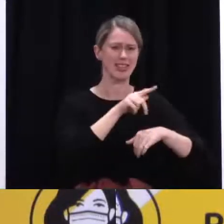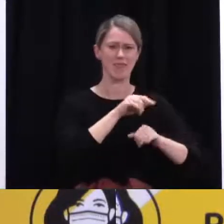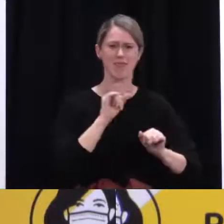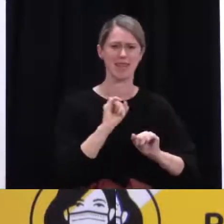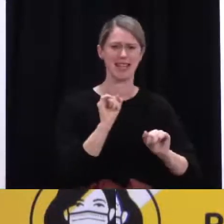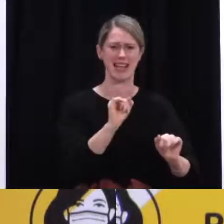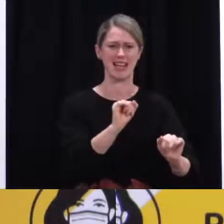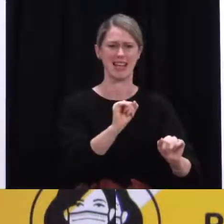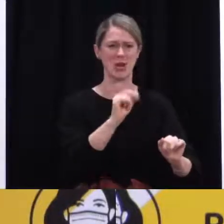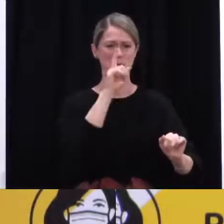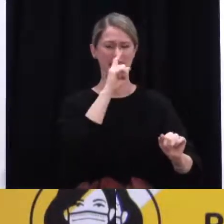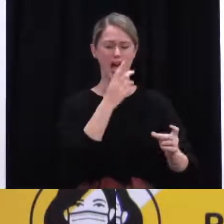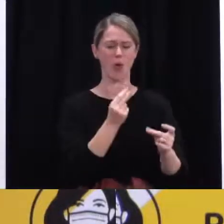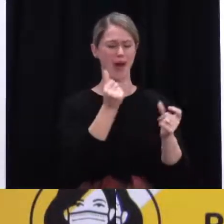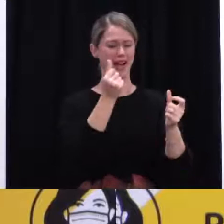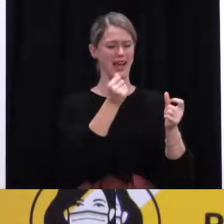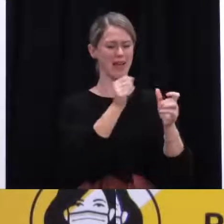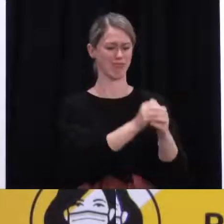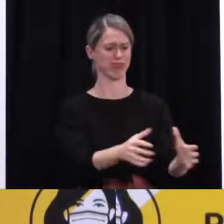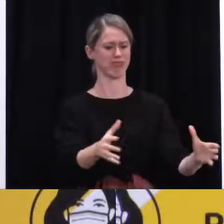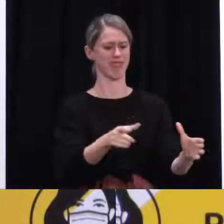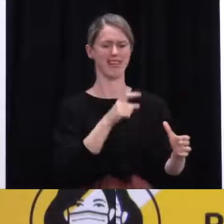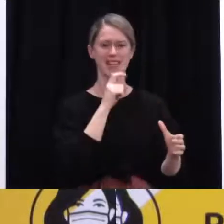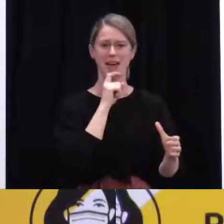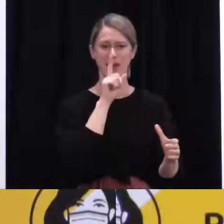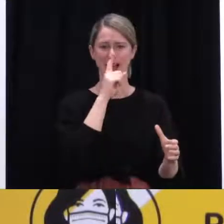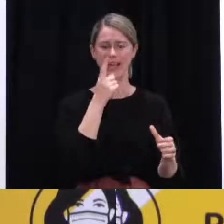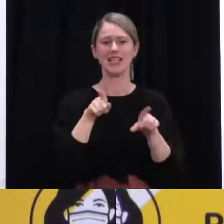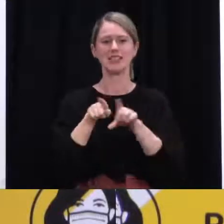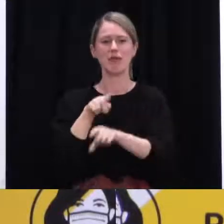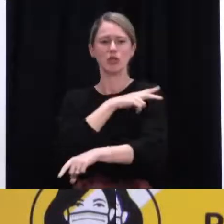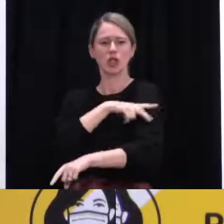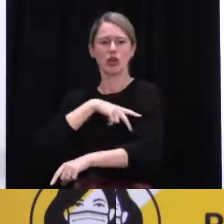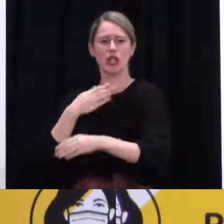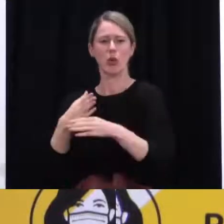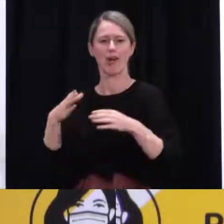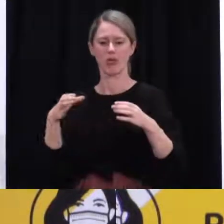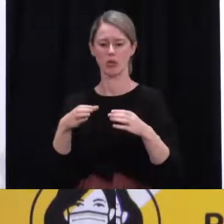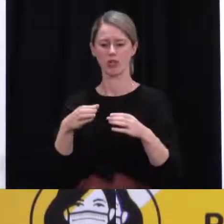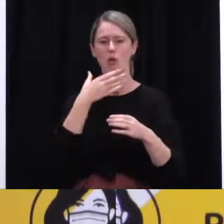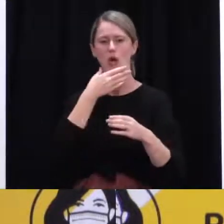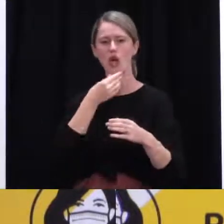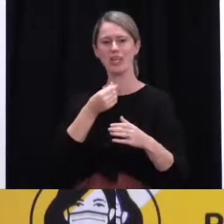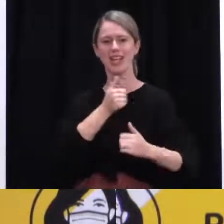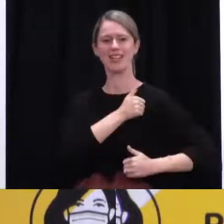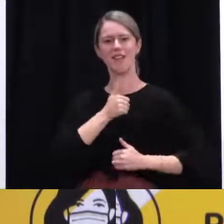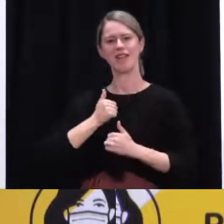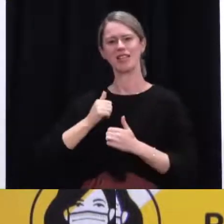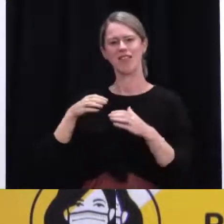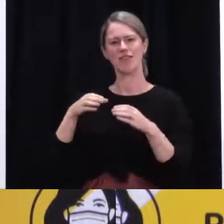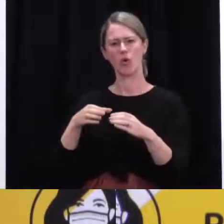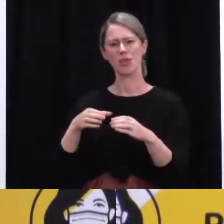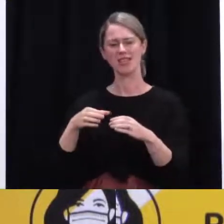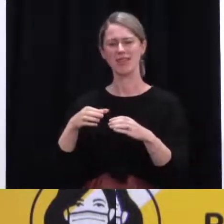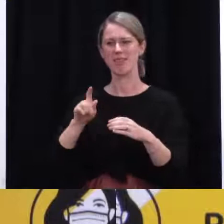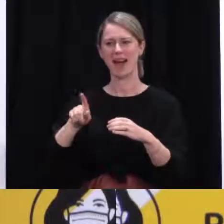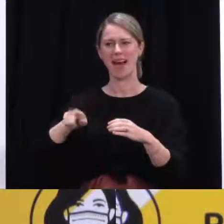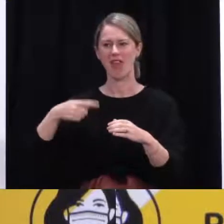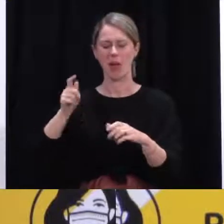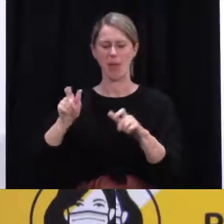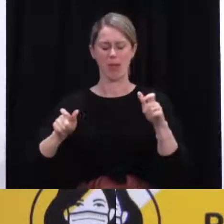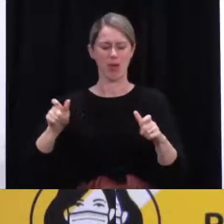size of the health workforce. Similarly, the security workforce that goes with that. We're using our Defence Force a lot, but there are other